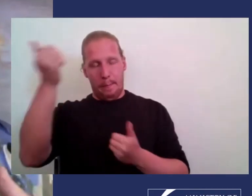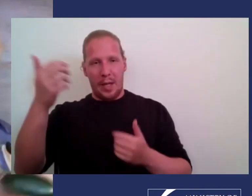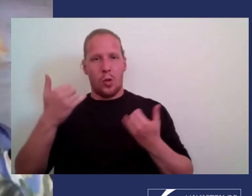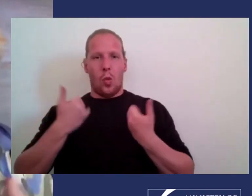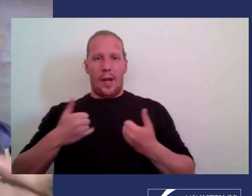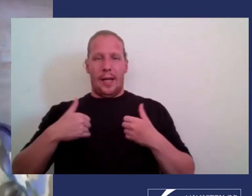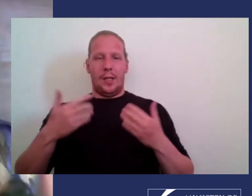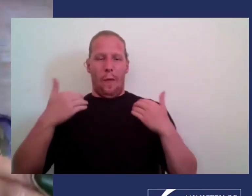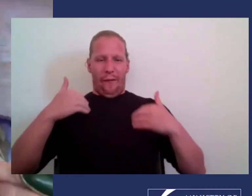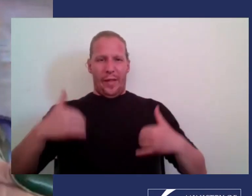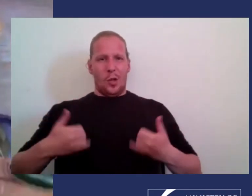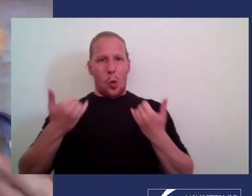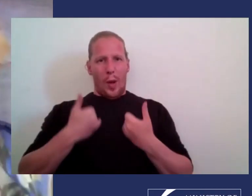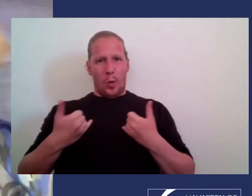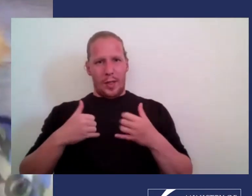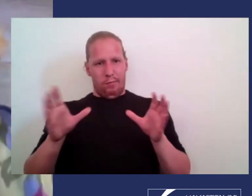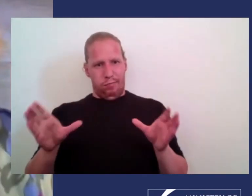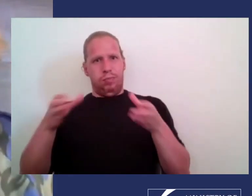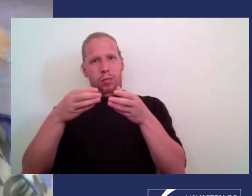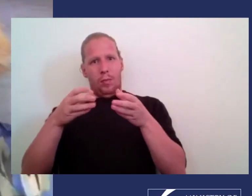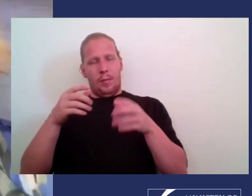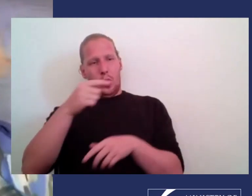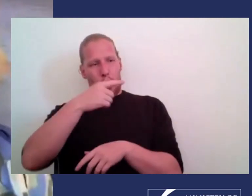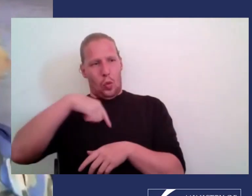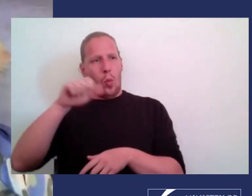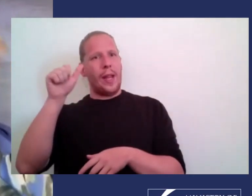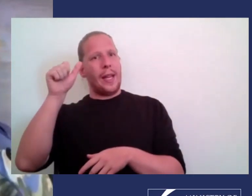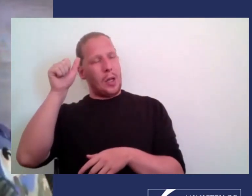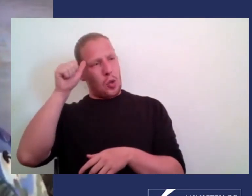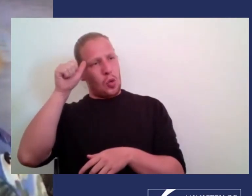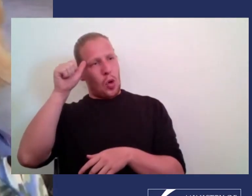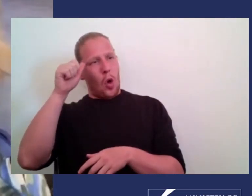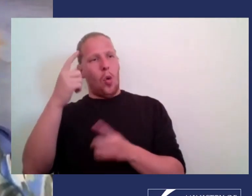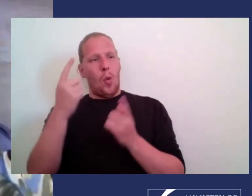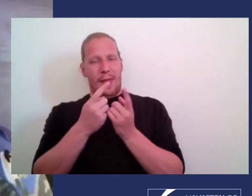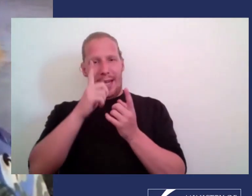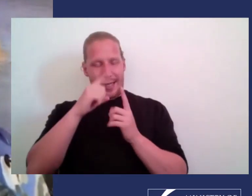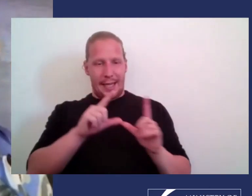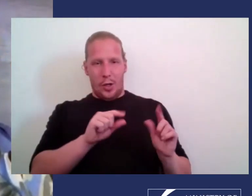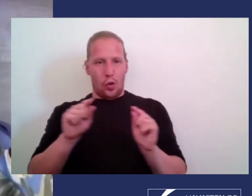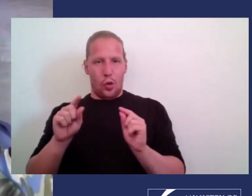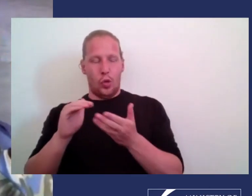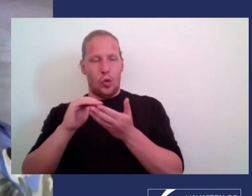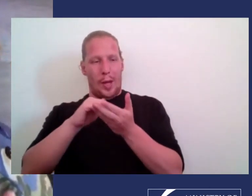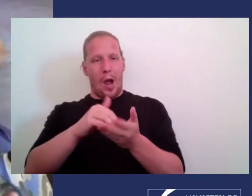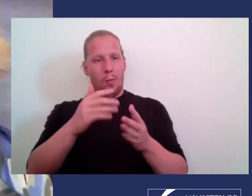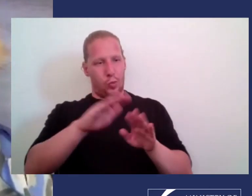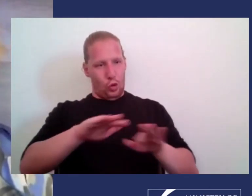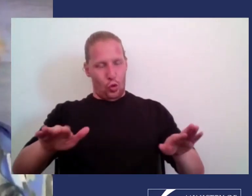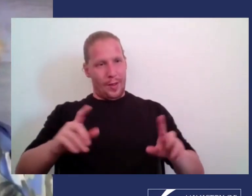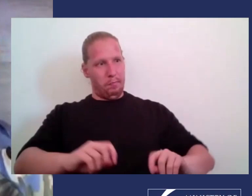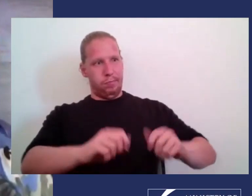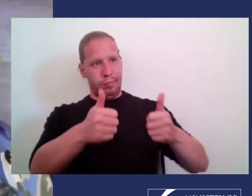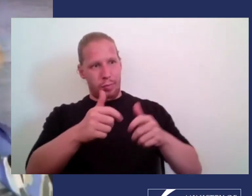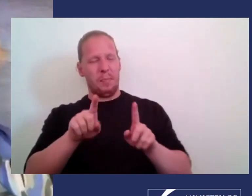well-being. So all the things that we know help keep kids well, feeling safe, having fun, having a good